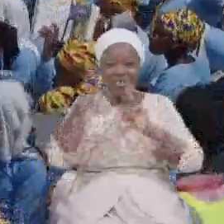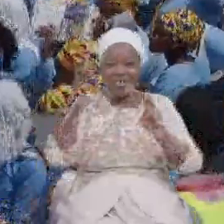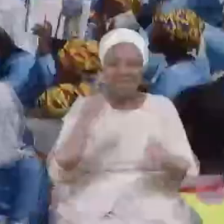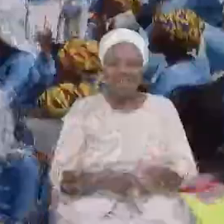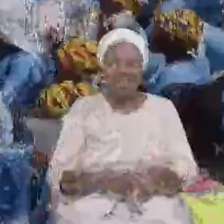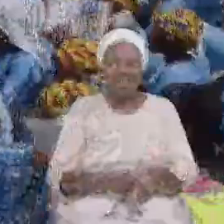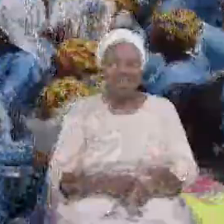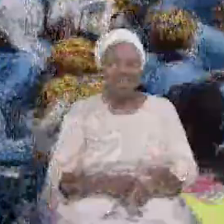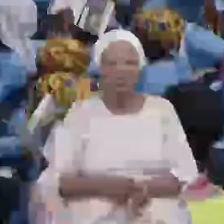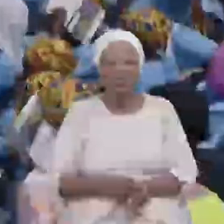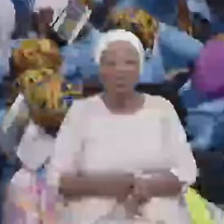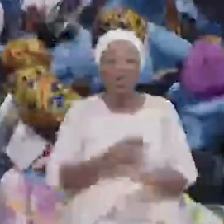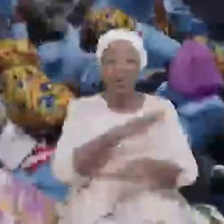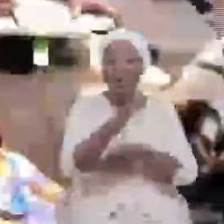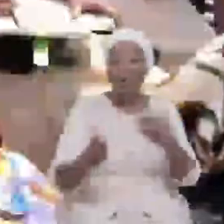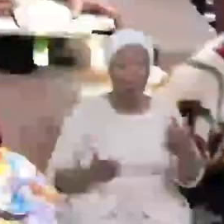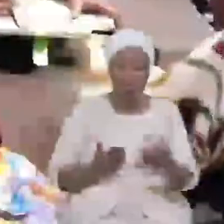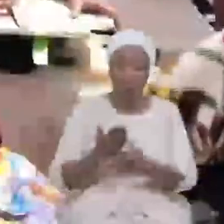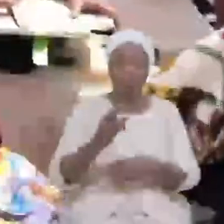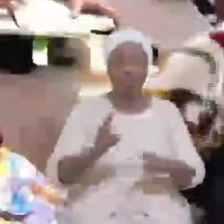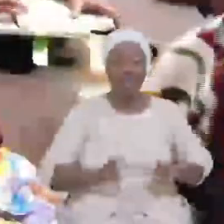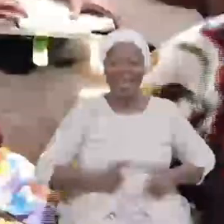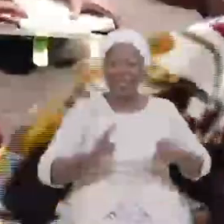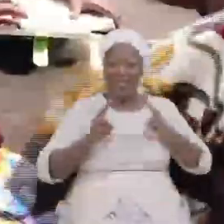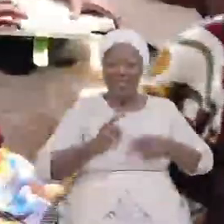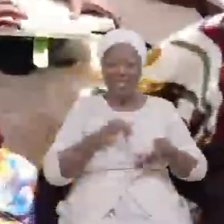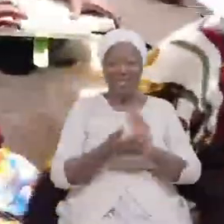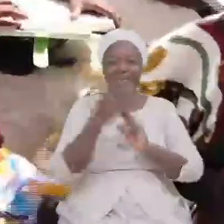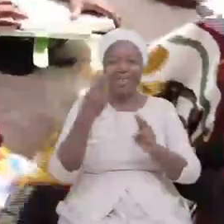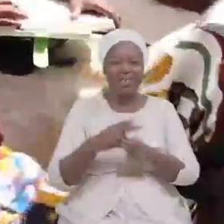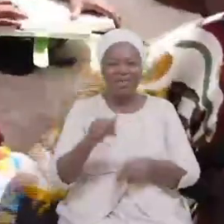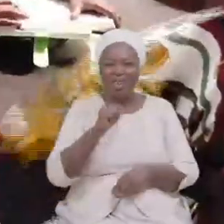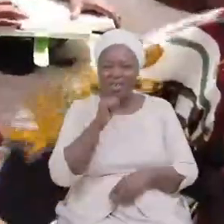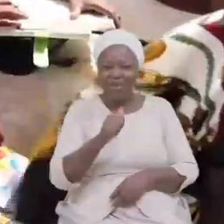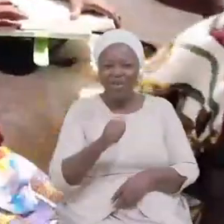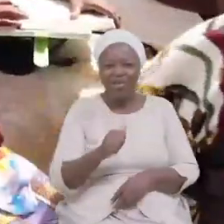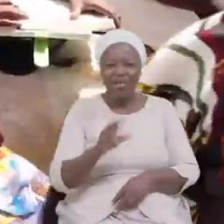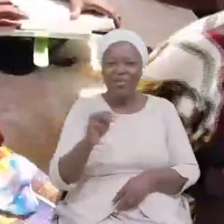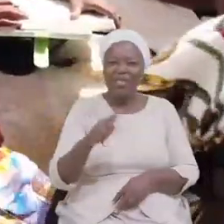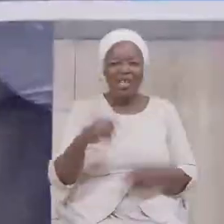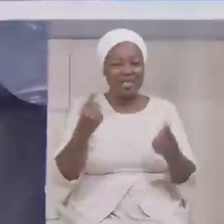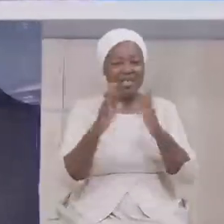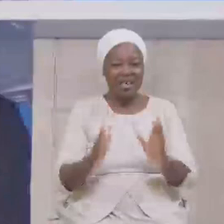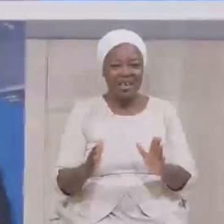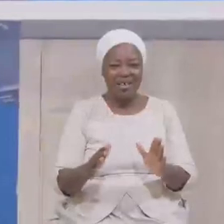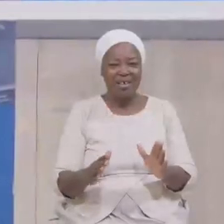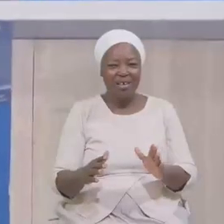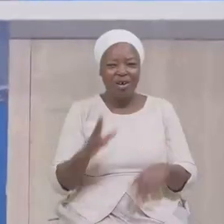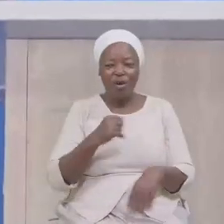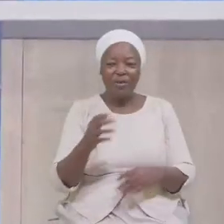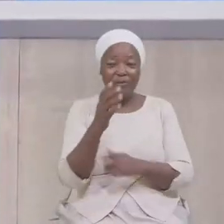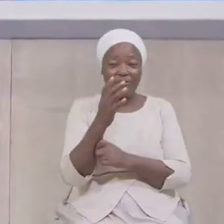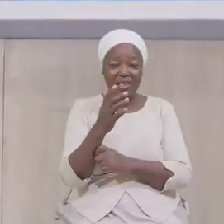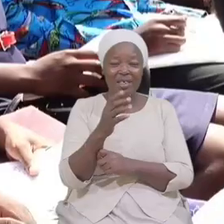Through and through, healthy. You are no more Mr. Sinner of the flesh, but